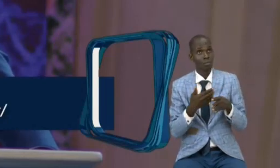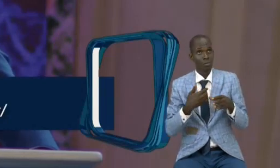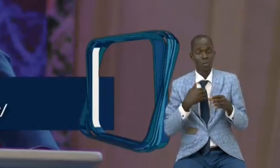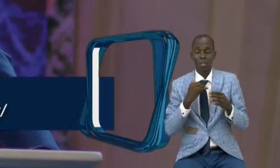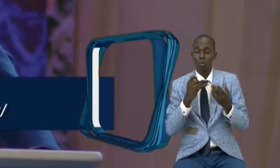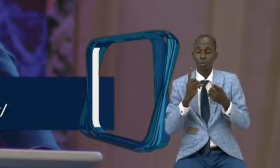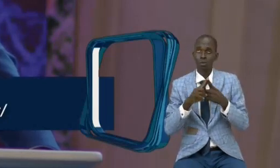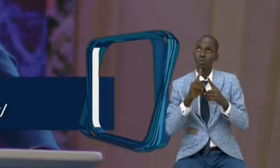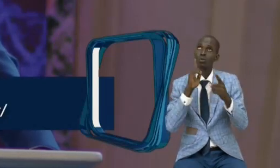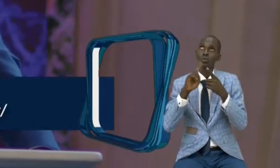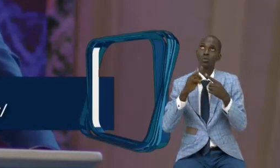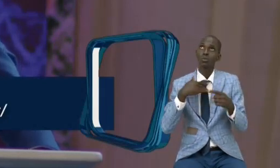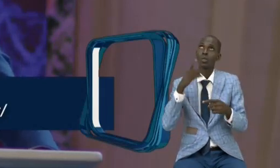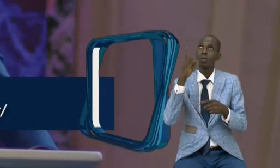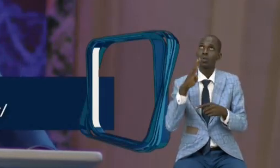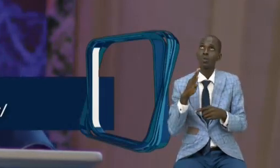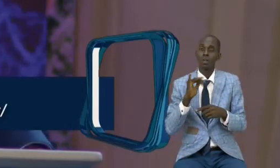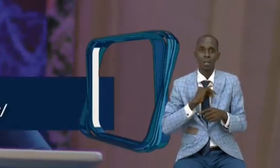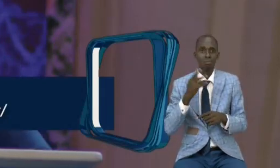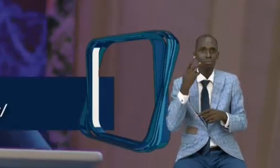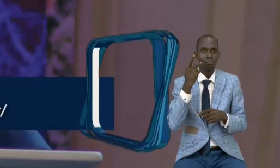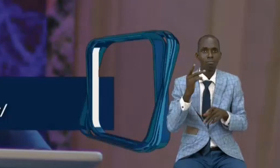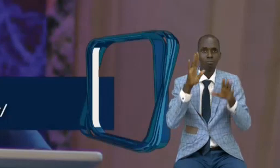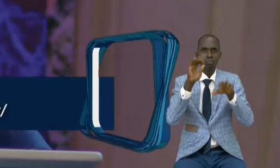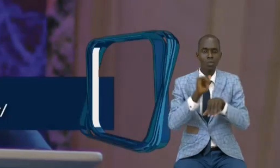Nobody must escape the